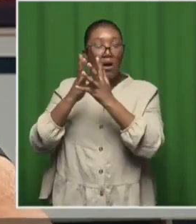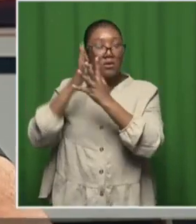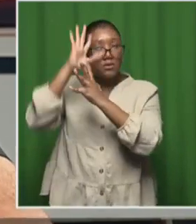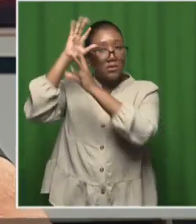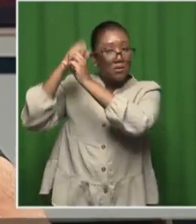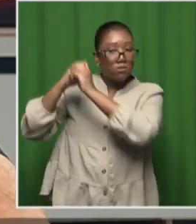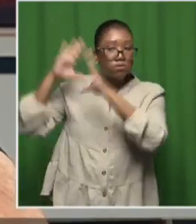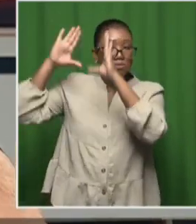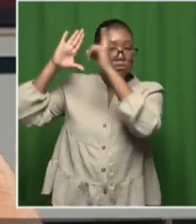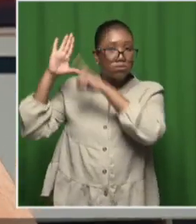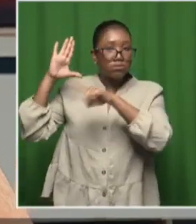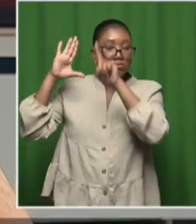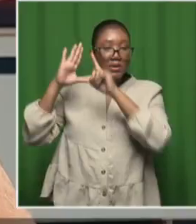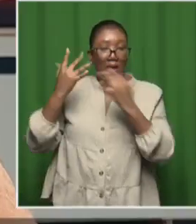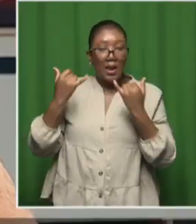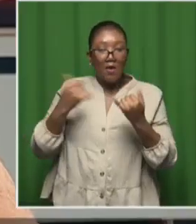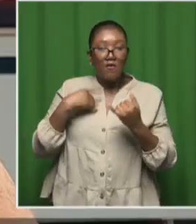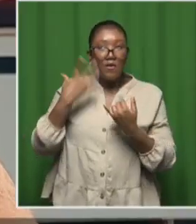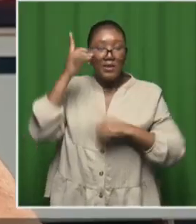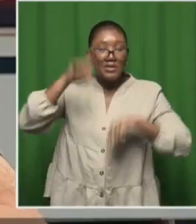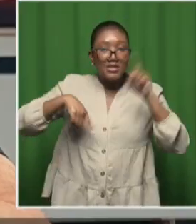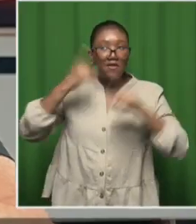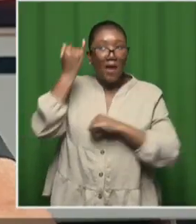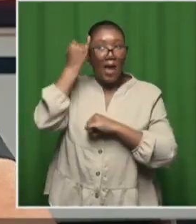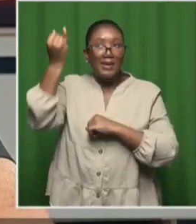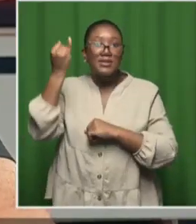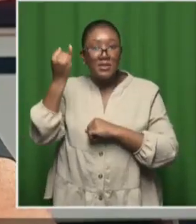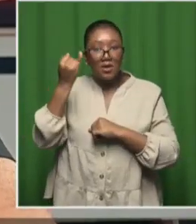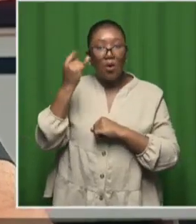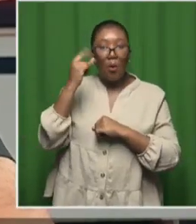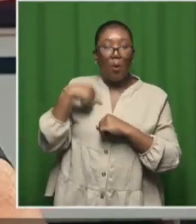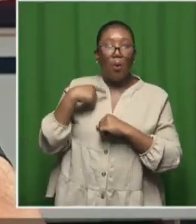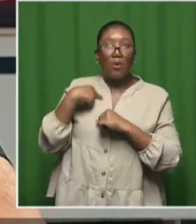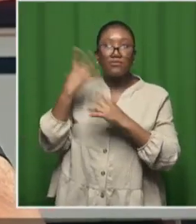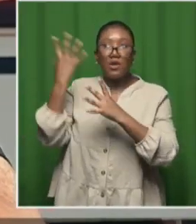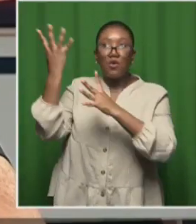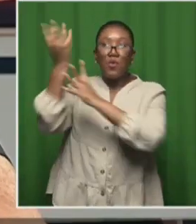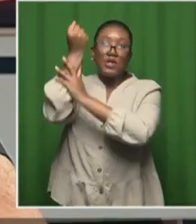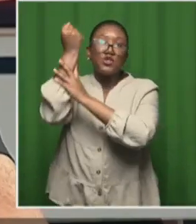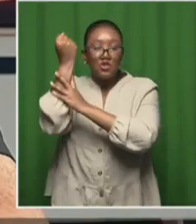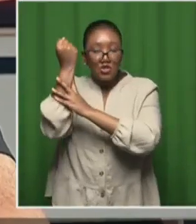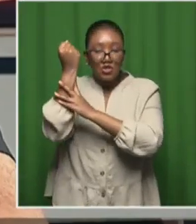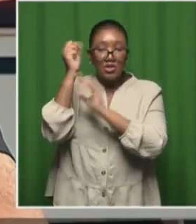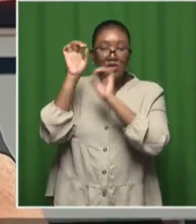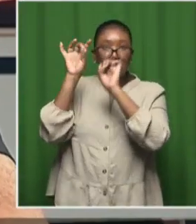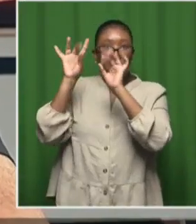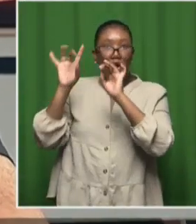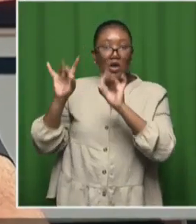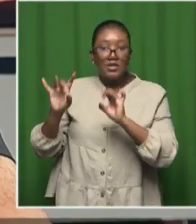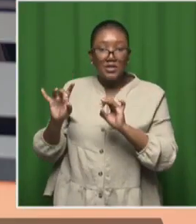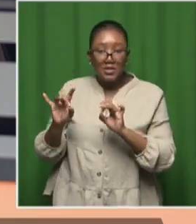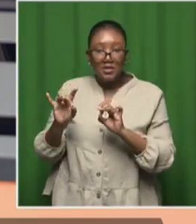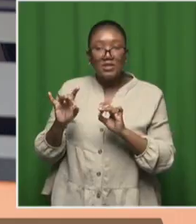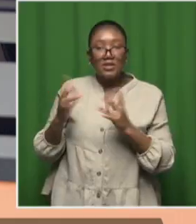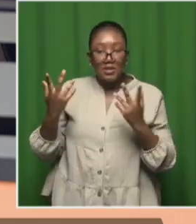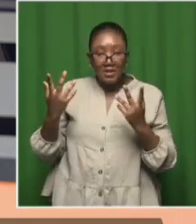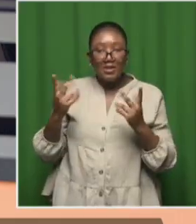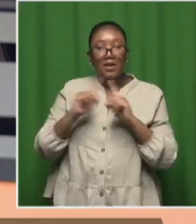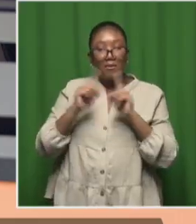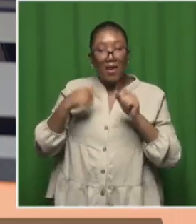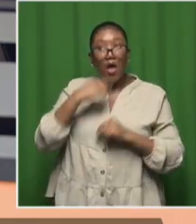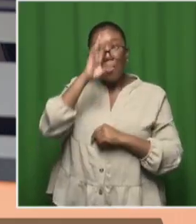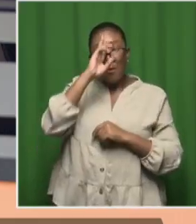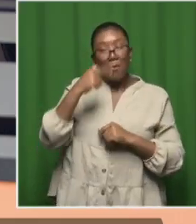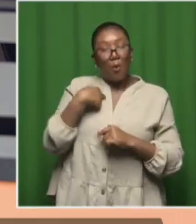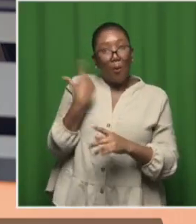with all these ideas of reaching for the stars, or something is written in the stars. We are stardust. We are made up of